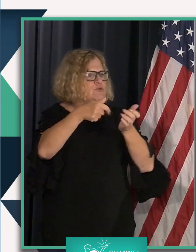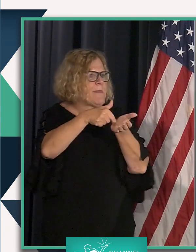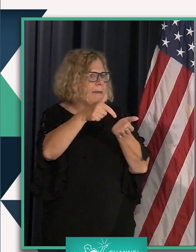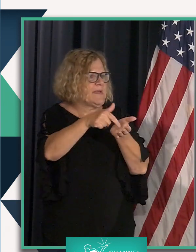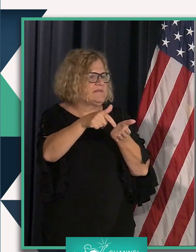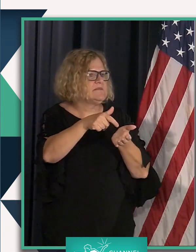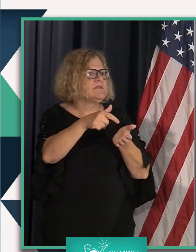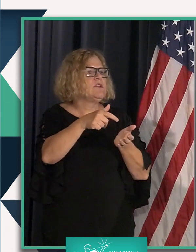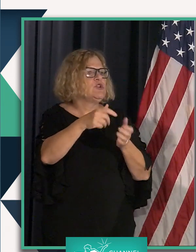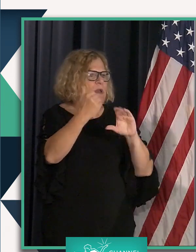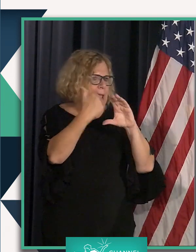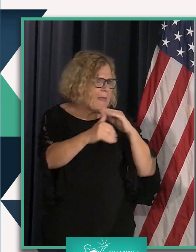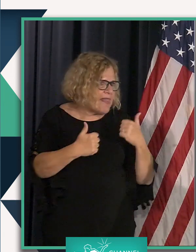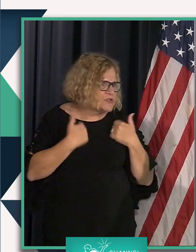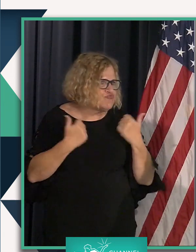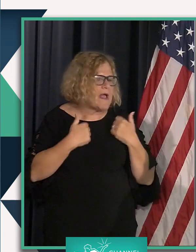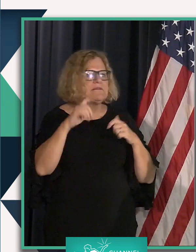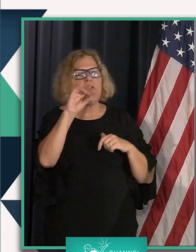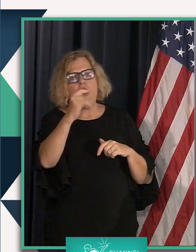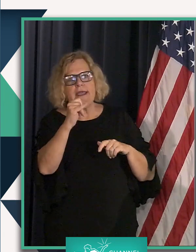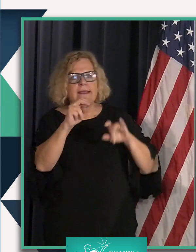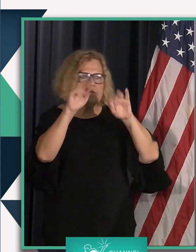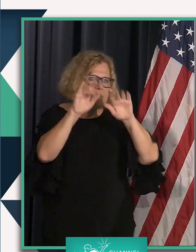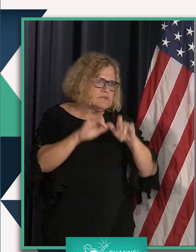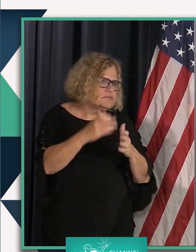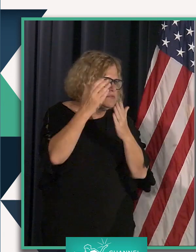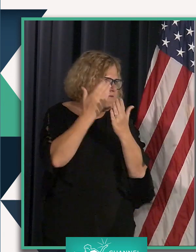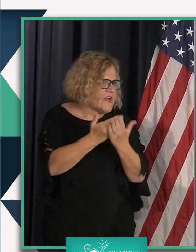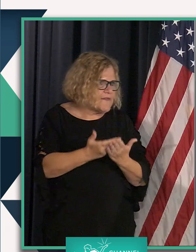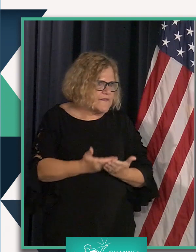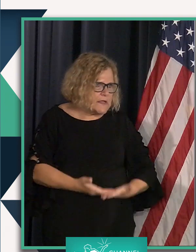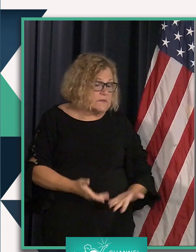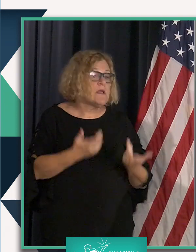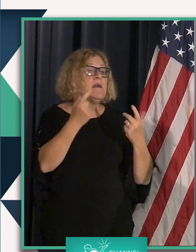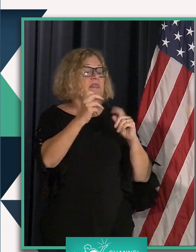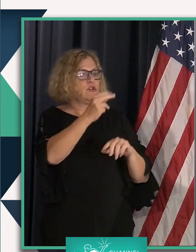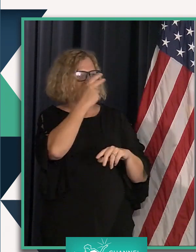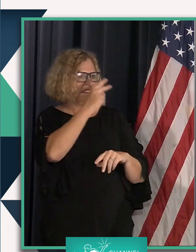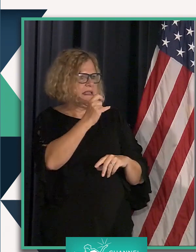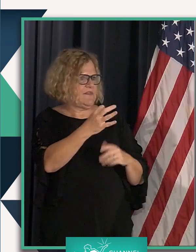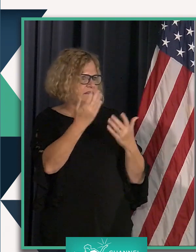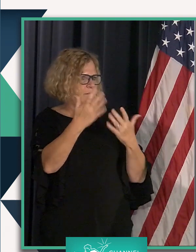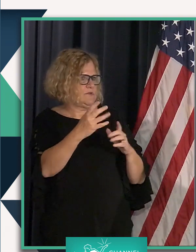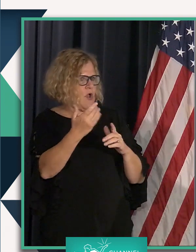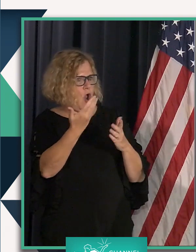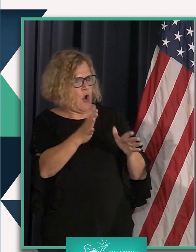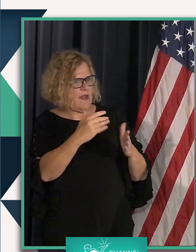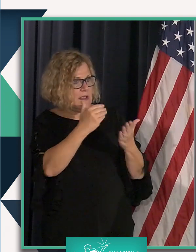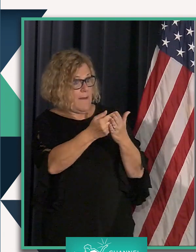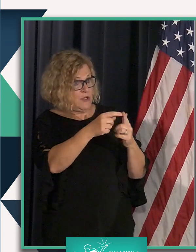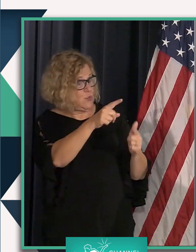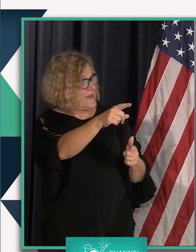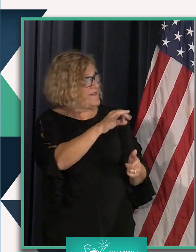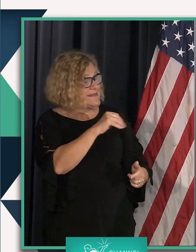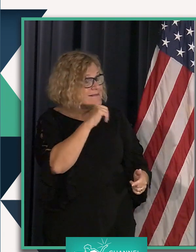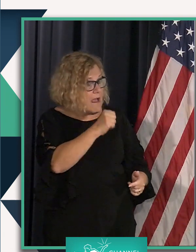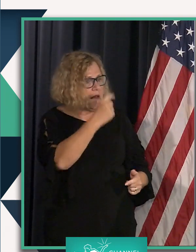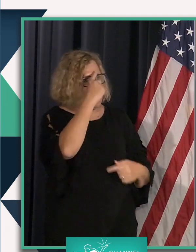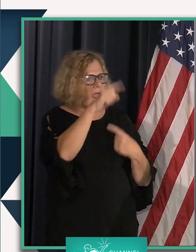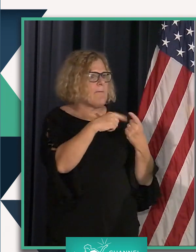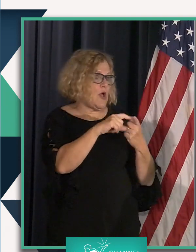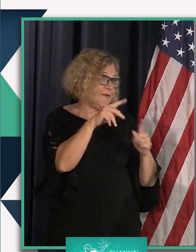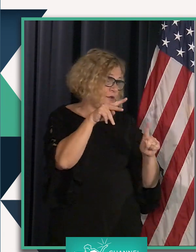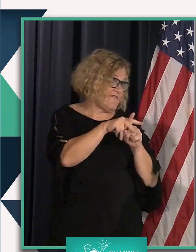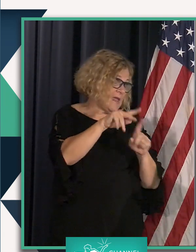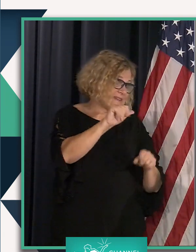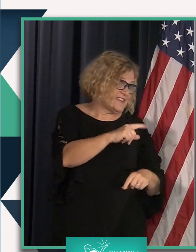You'll need an email address. You'll need to log in and give some verification information. And then you can see if something's already coming to you. And if it isn't, think about whether you filed